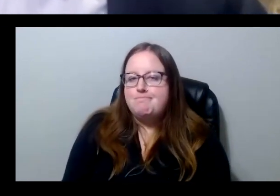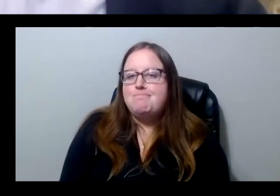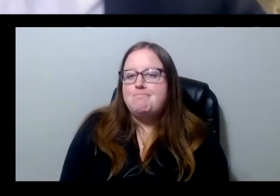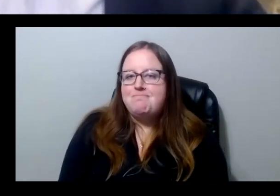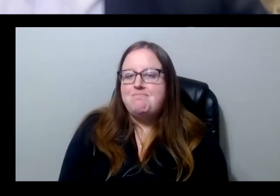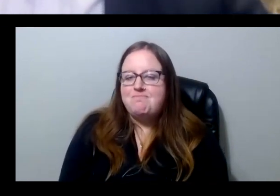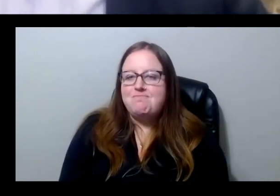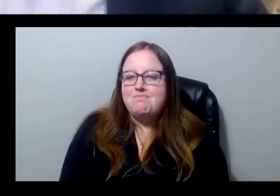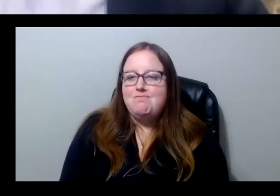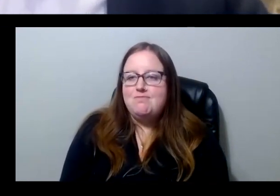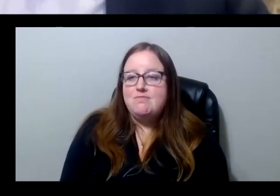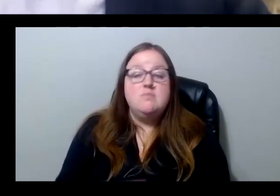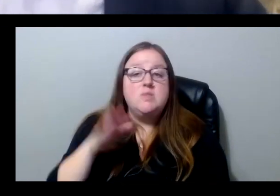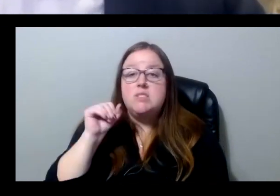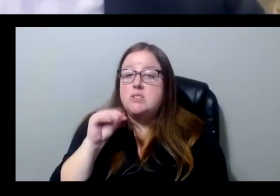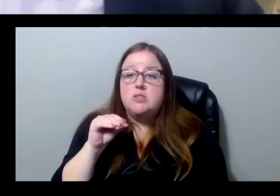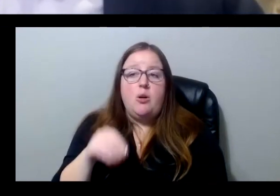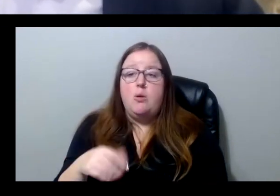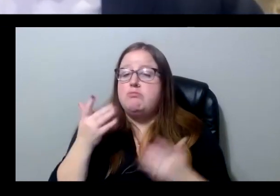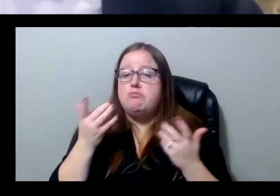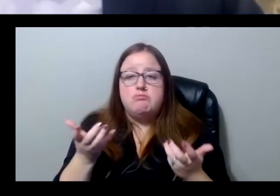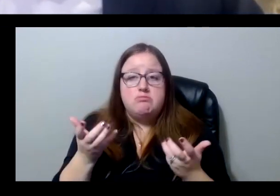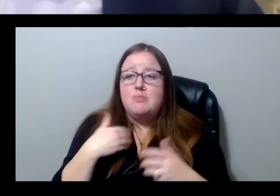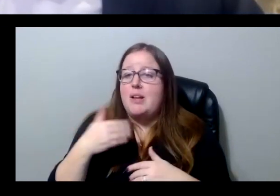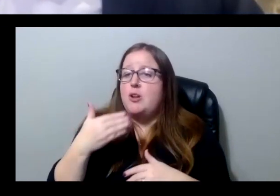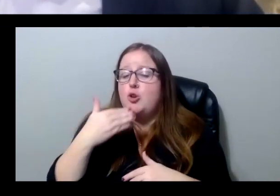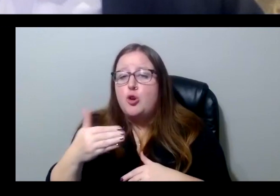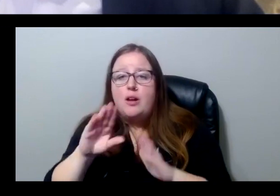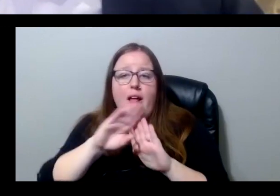a question here from Jaden Mifsud